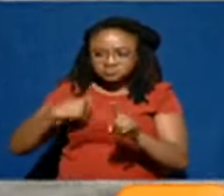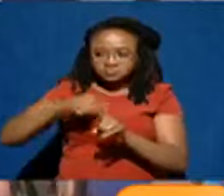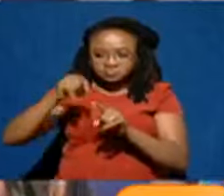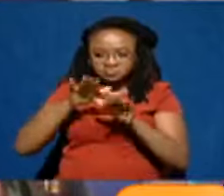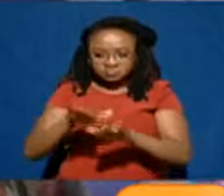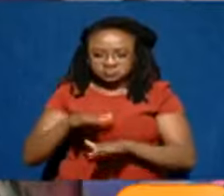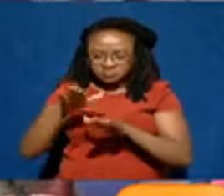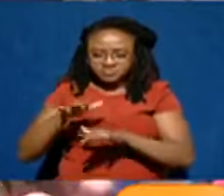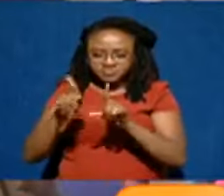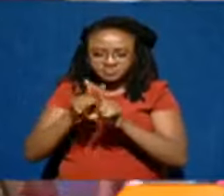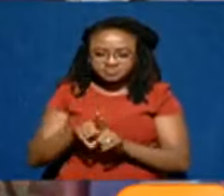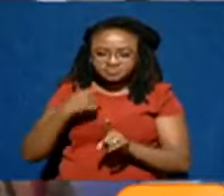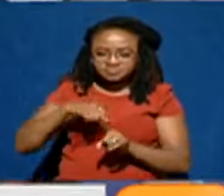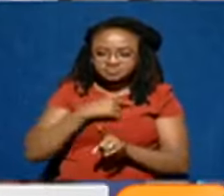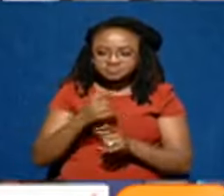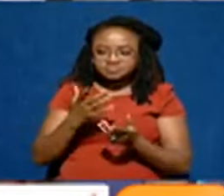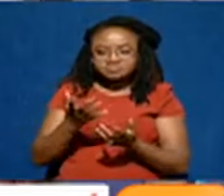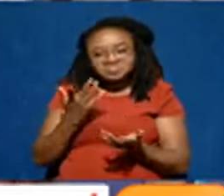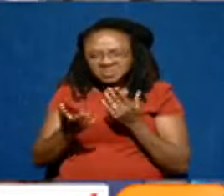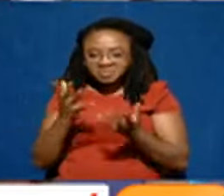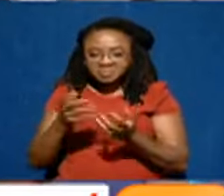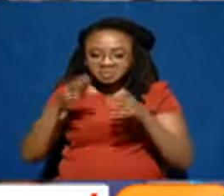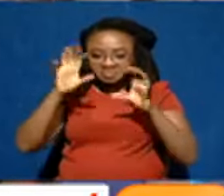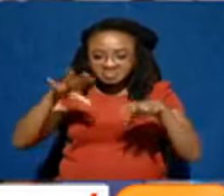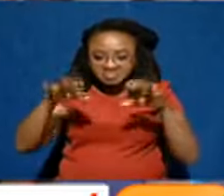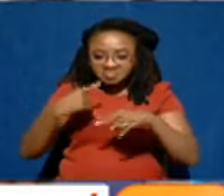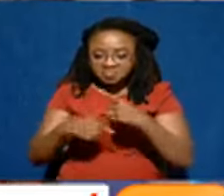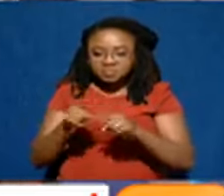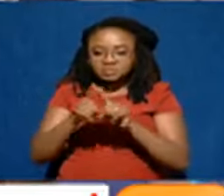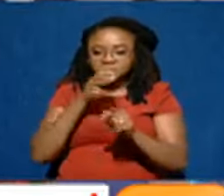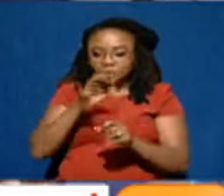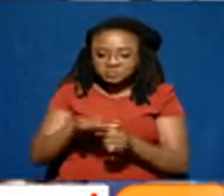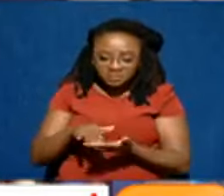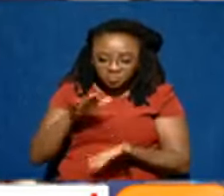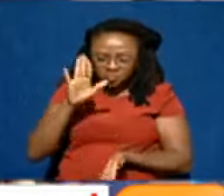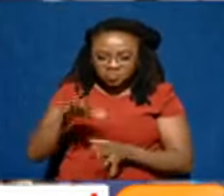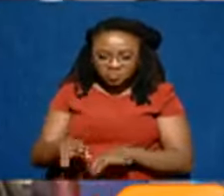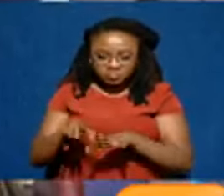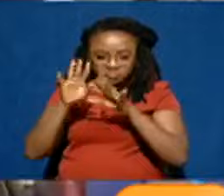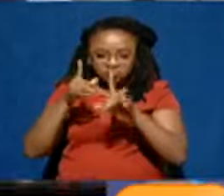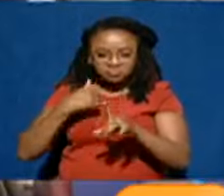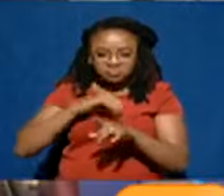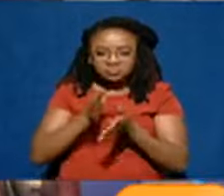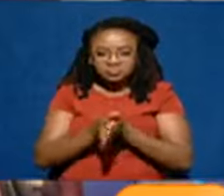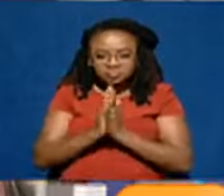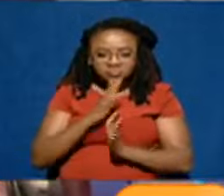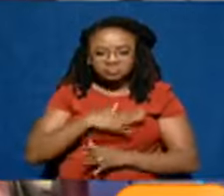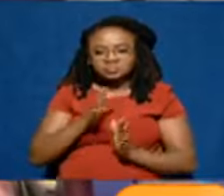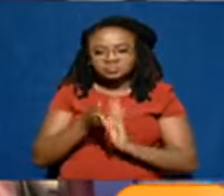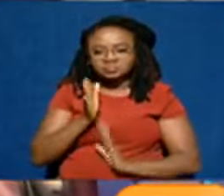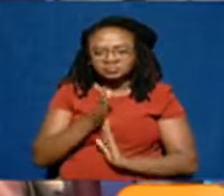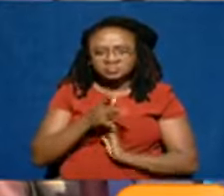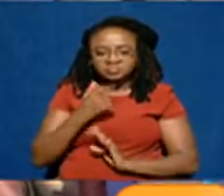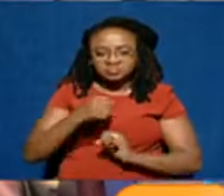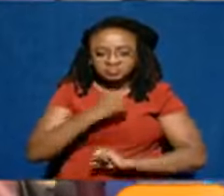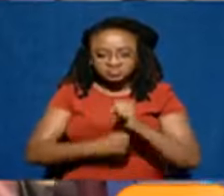tu tukaete maji pengine itazidi kunyesha. Na ikizidi kunyesha pengine maji mengi yanaweza kuja zaidi. So tunauliza watu kwa haraka. Tuweza kuondoka